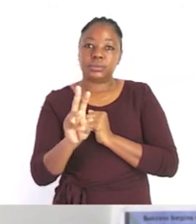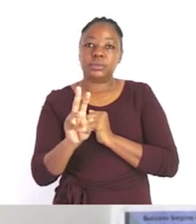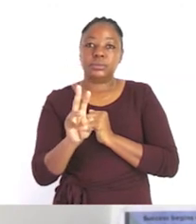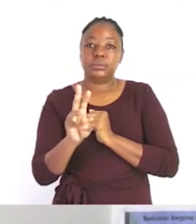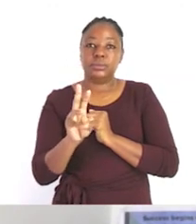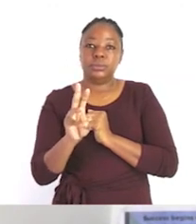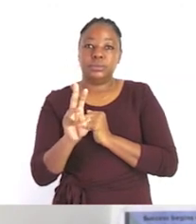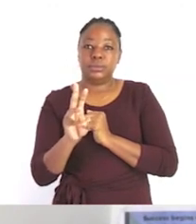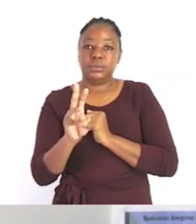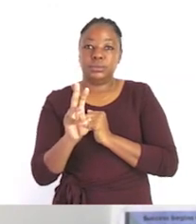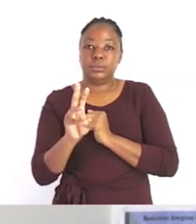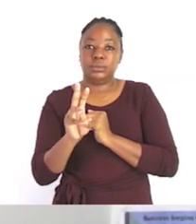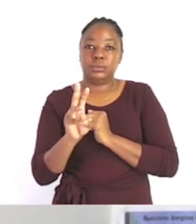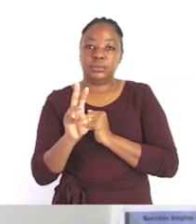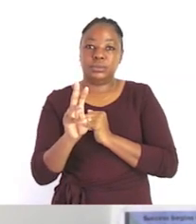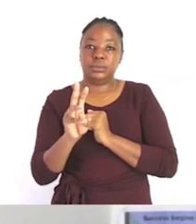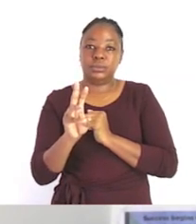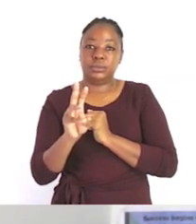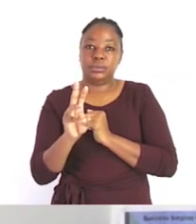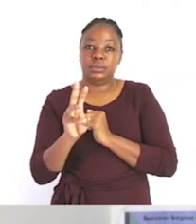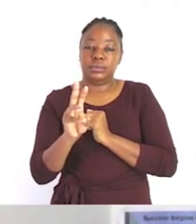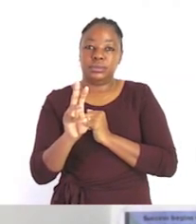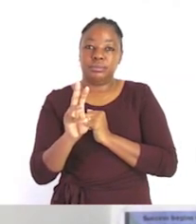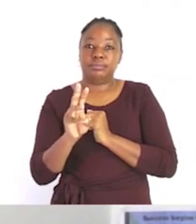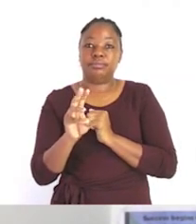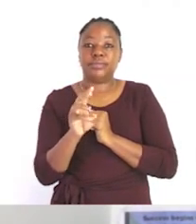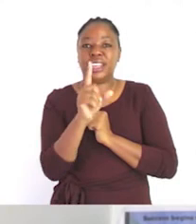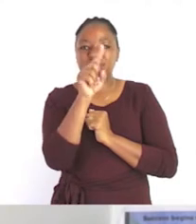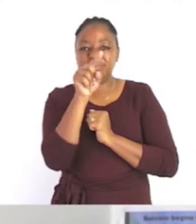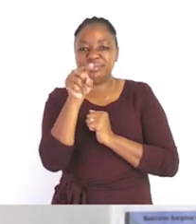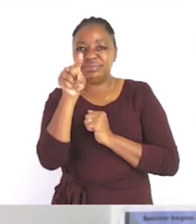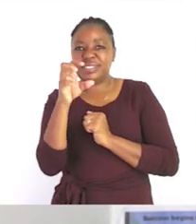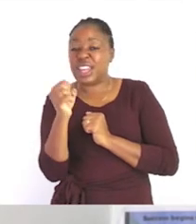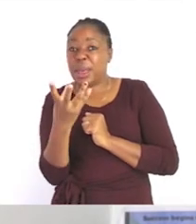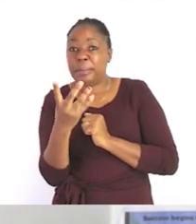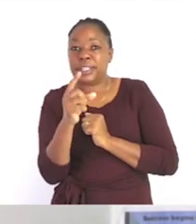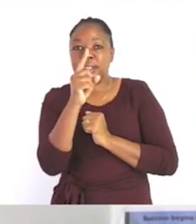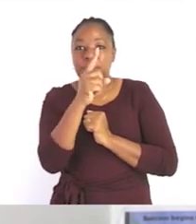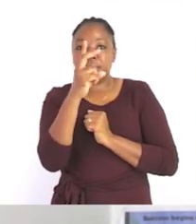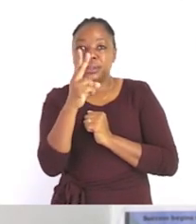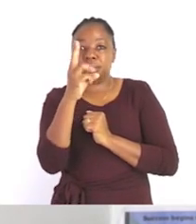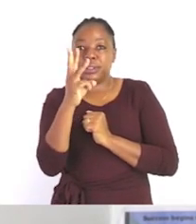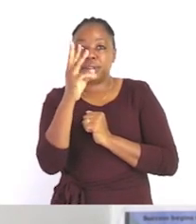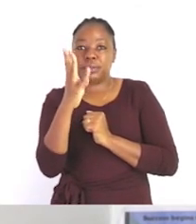6. Let's count our sticks before. Remember, there need to be 7. 1, 2, 3, 4, 5,